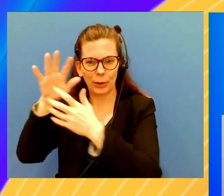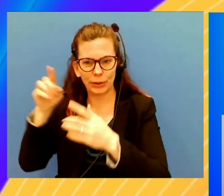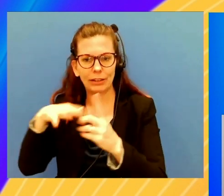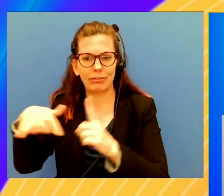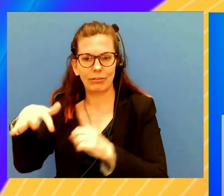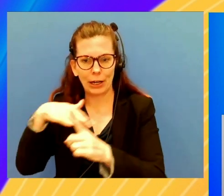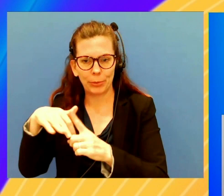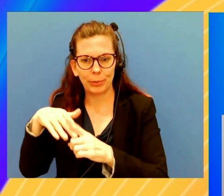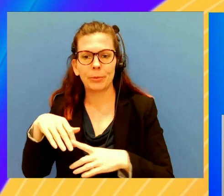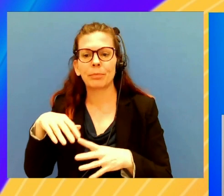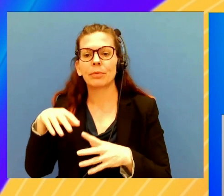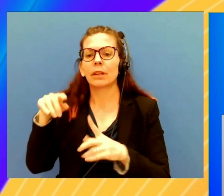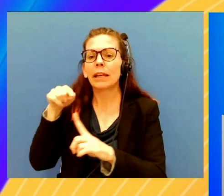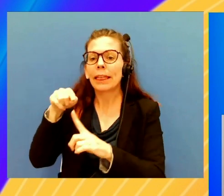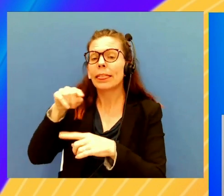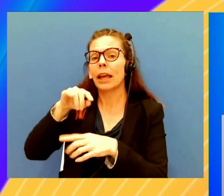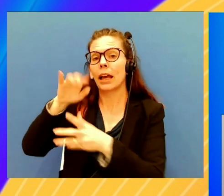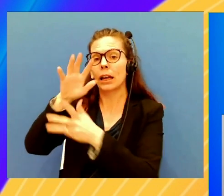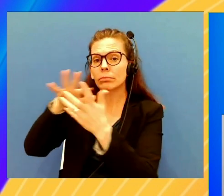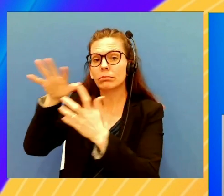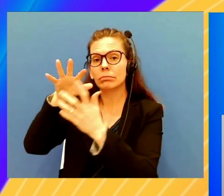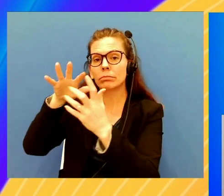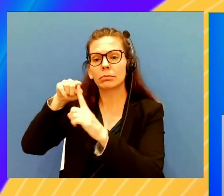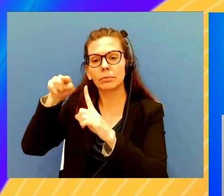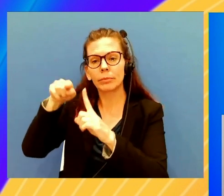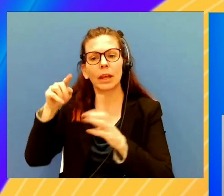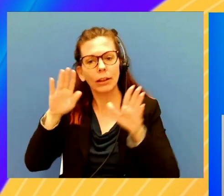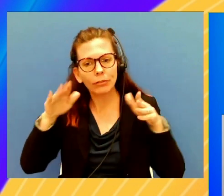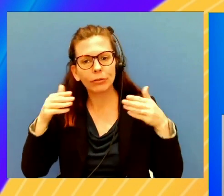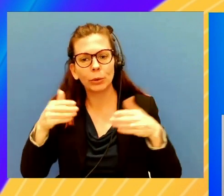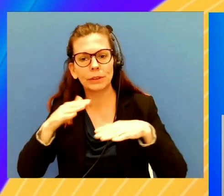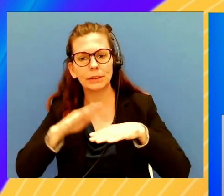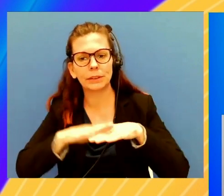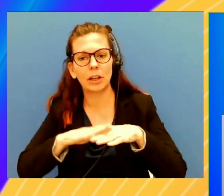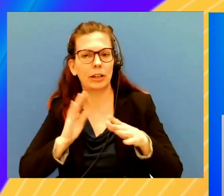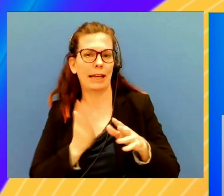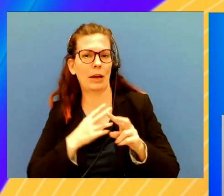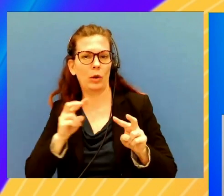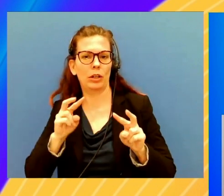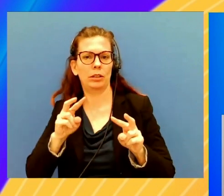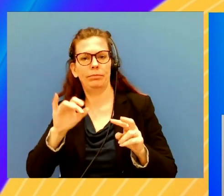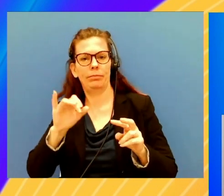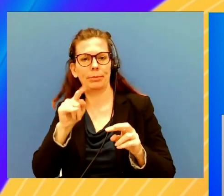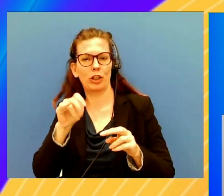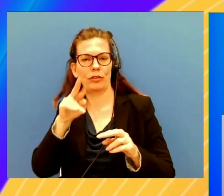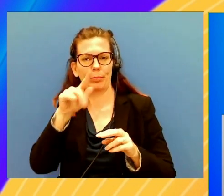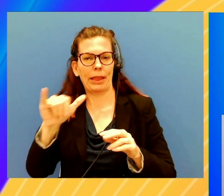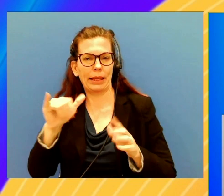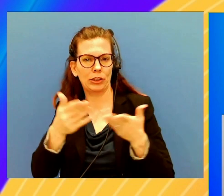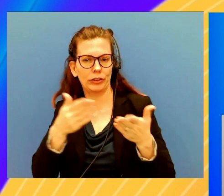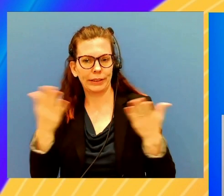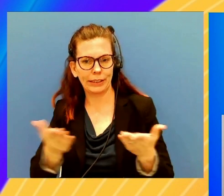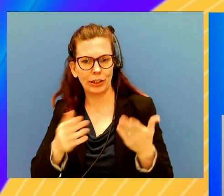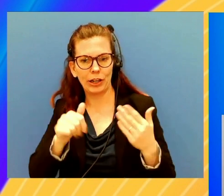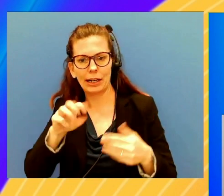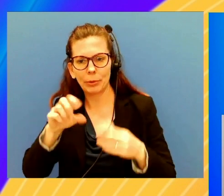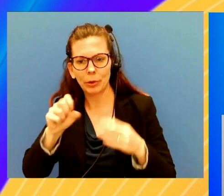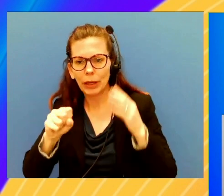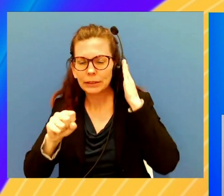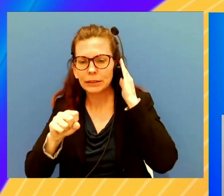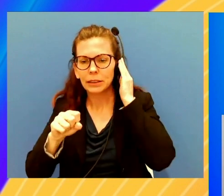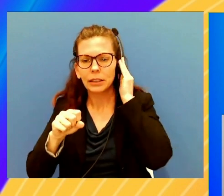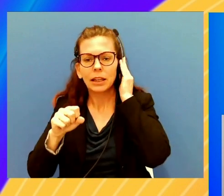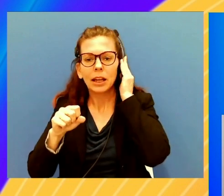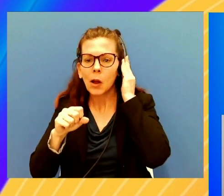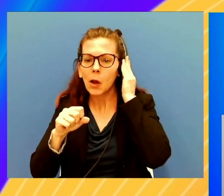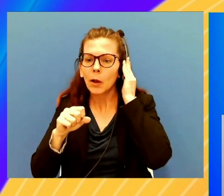Within that broad umbrella, I do focus on our observability services here at AWS. So that includes